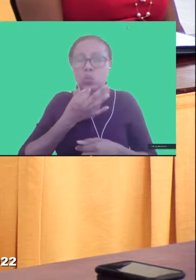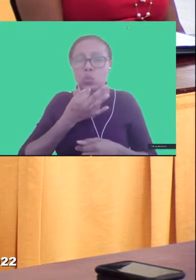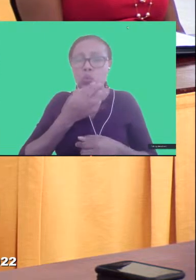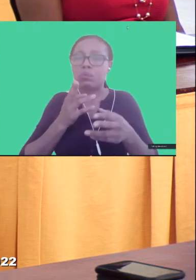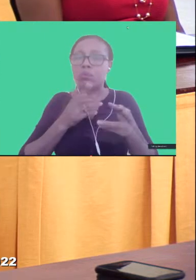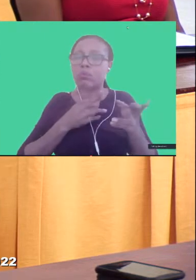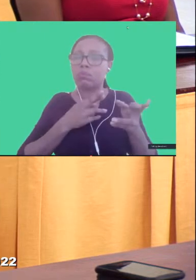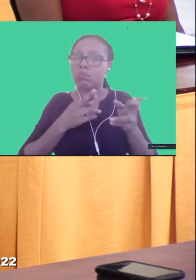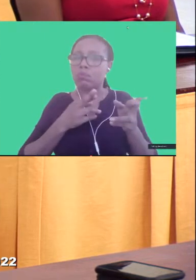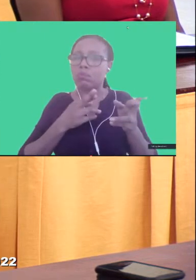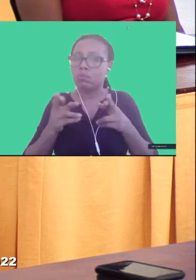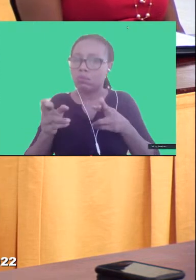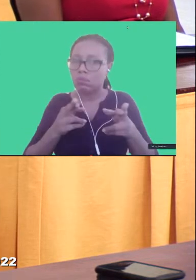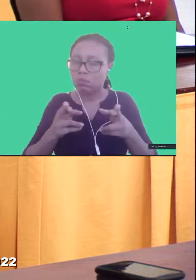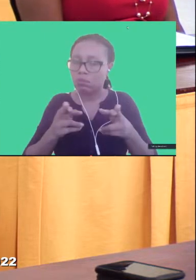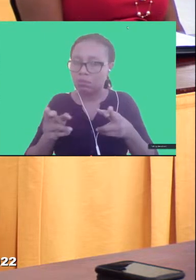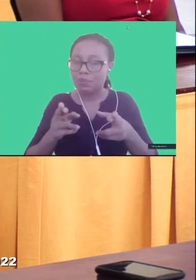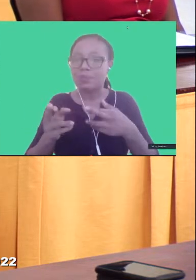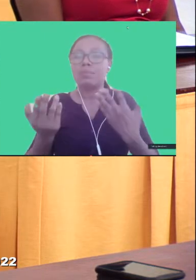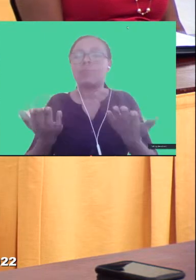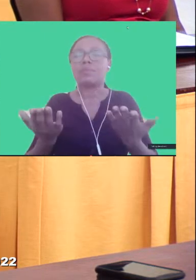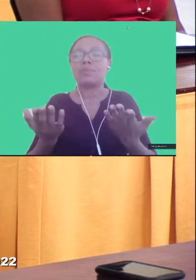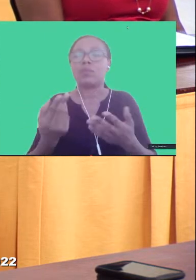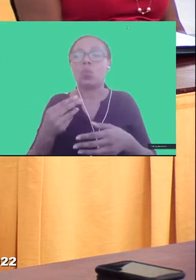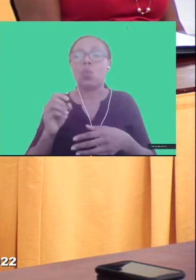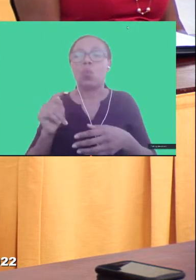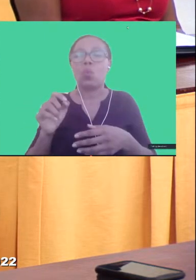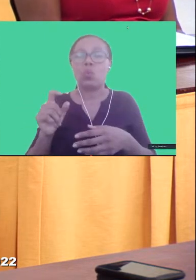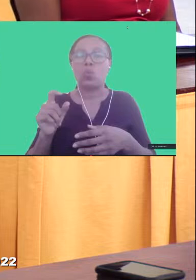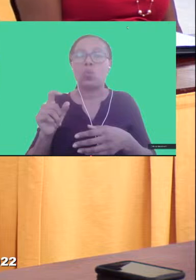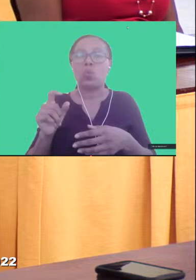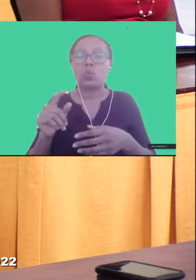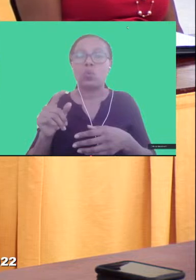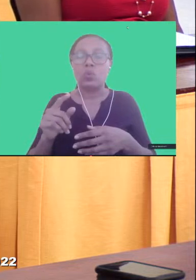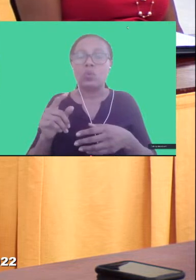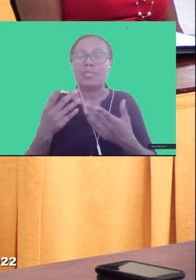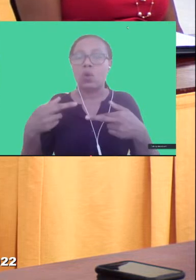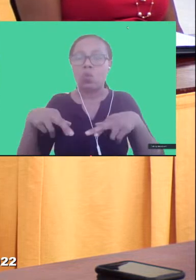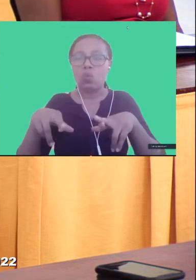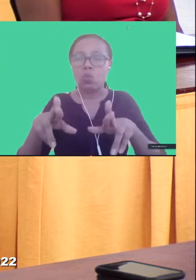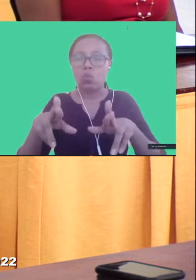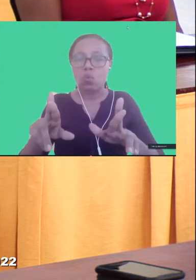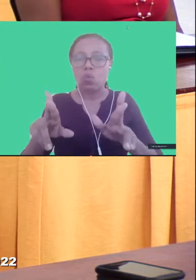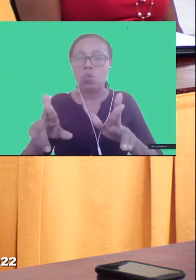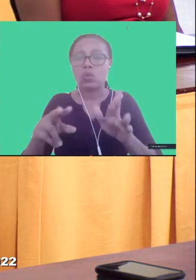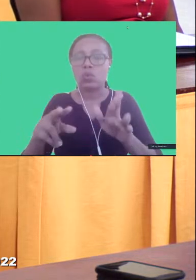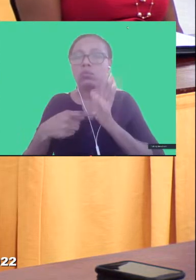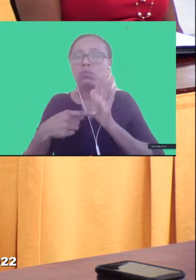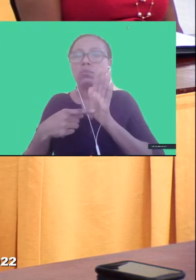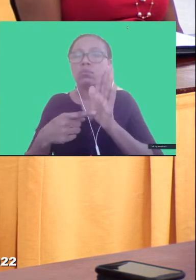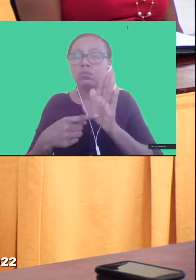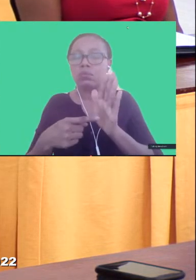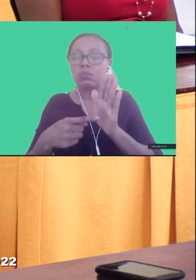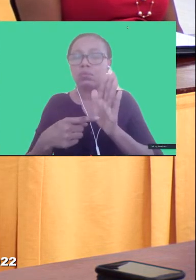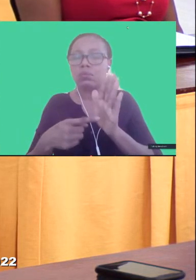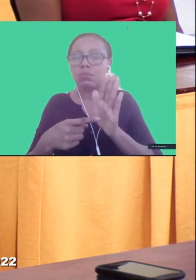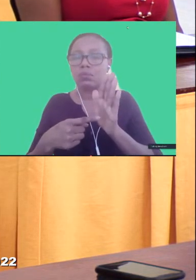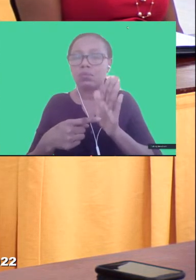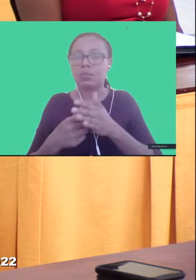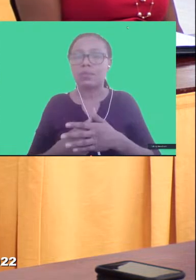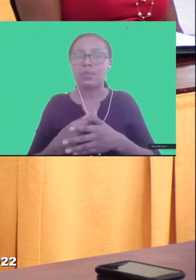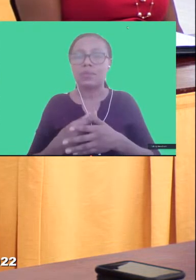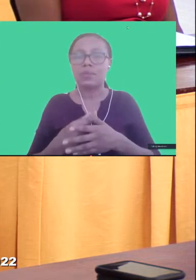show, which will see the blocks in the maritime space of